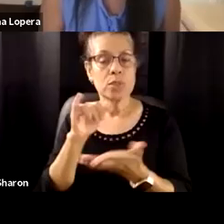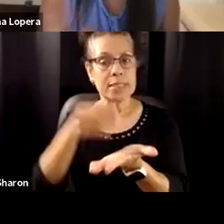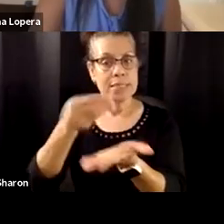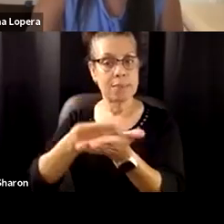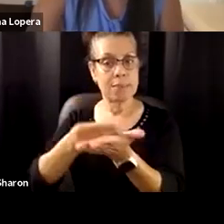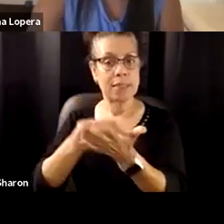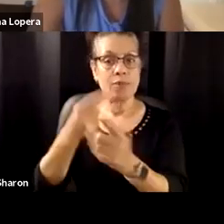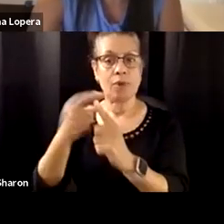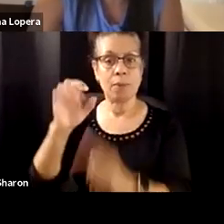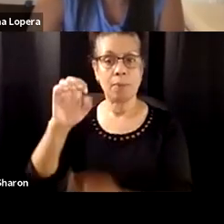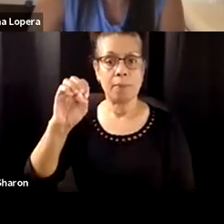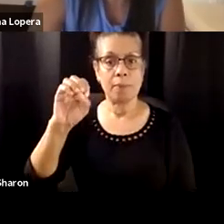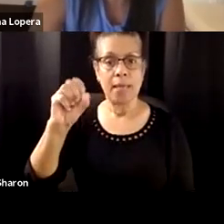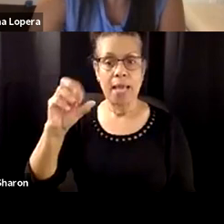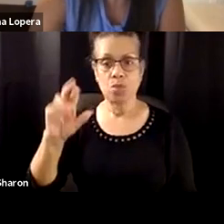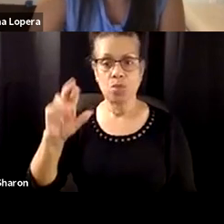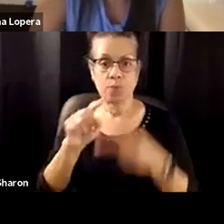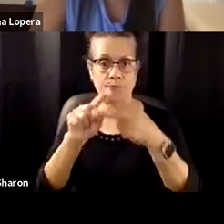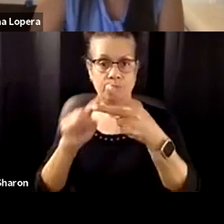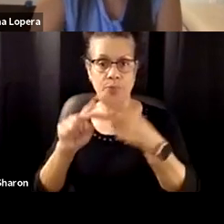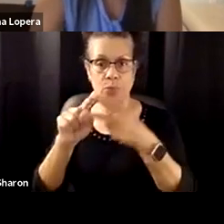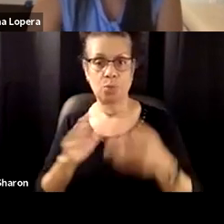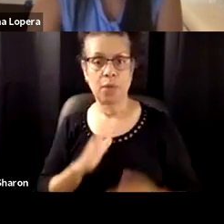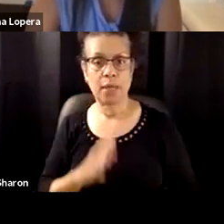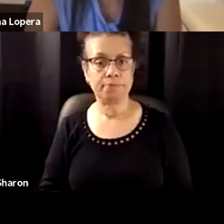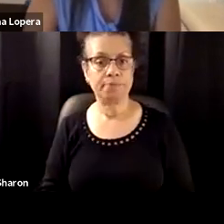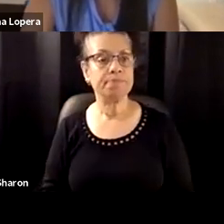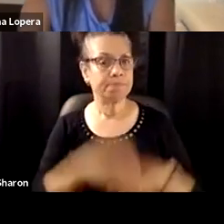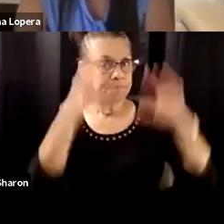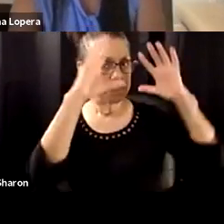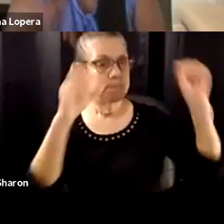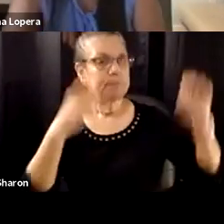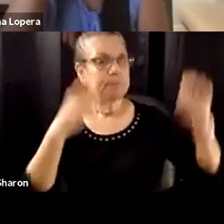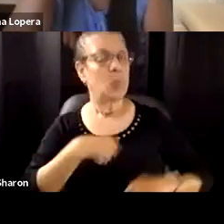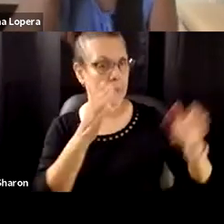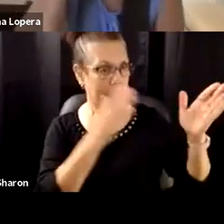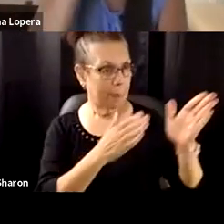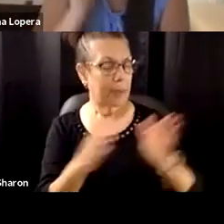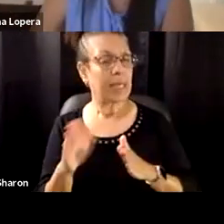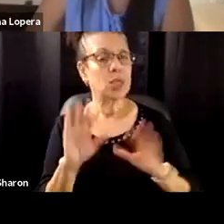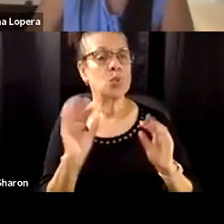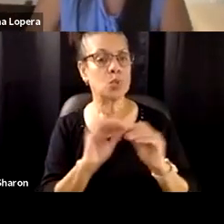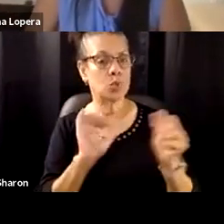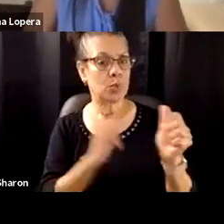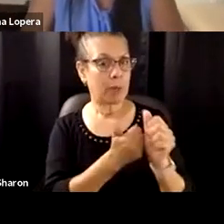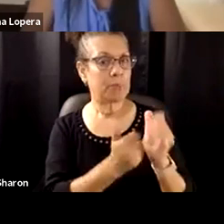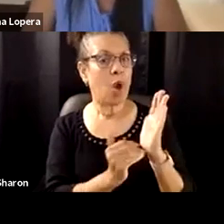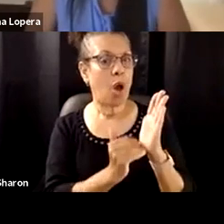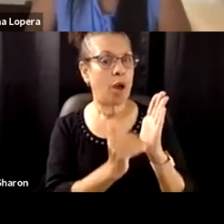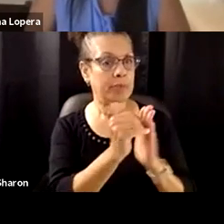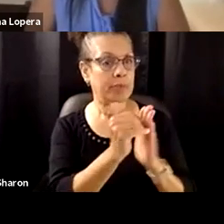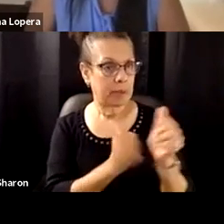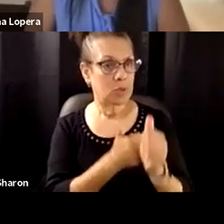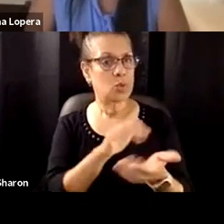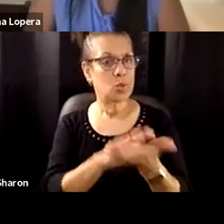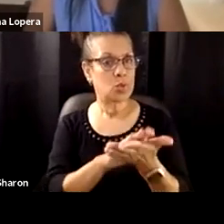are the the two pieces that i'd add yeah thank you miss leparrett we plan on doing uh updates regular updates to the school committee